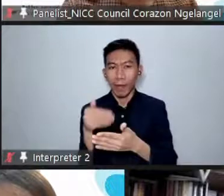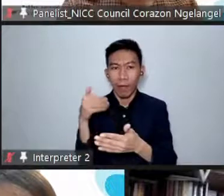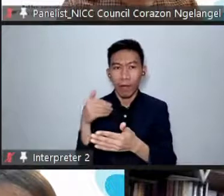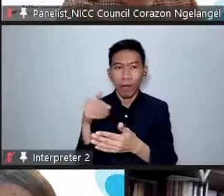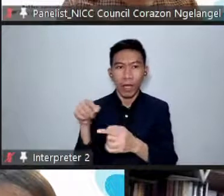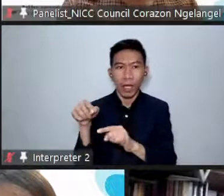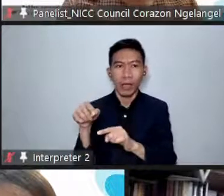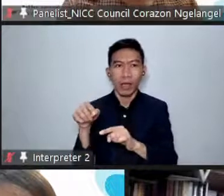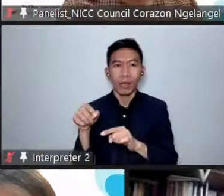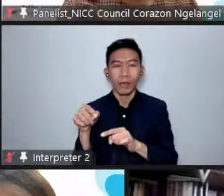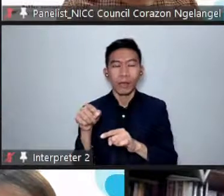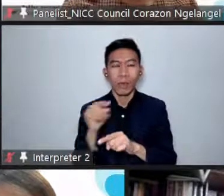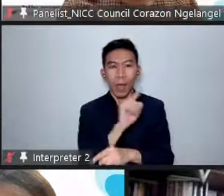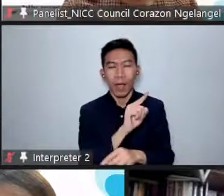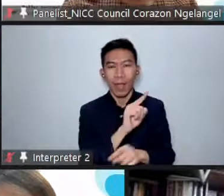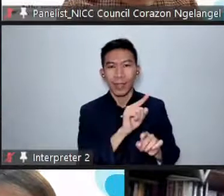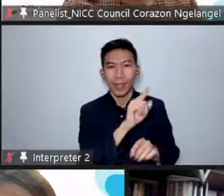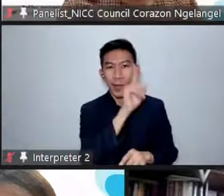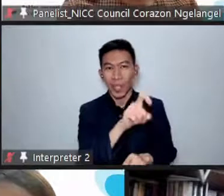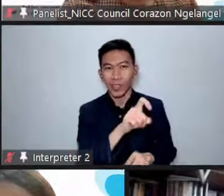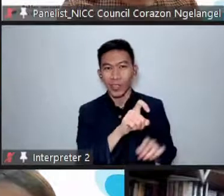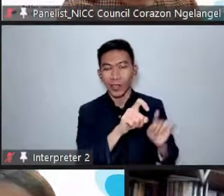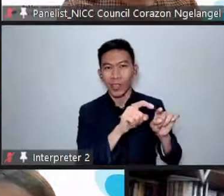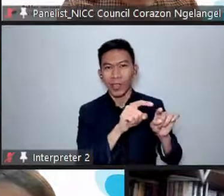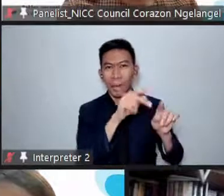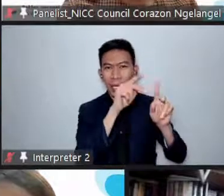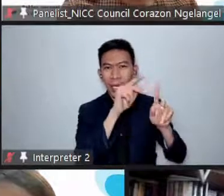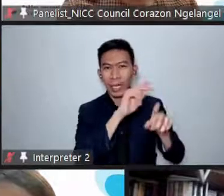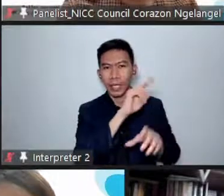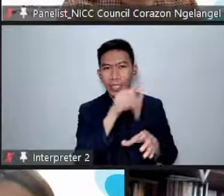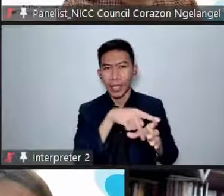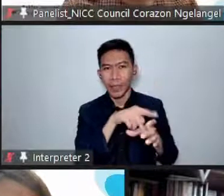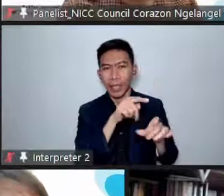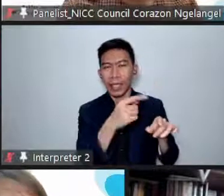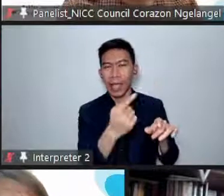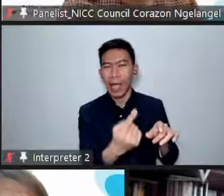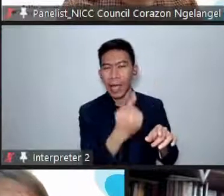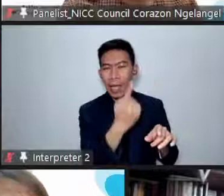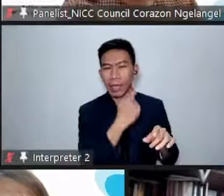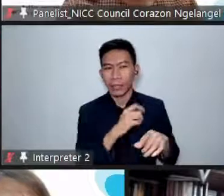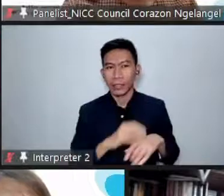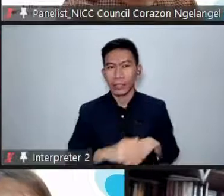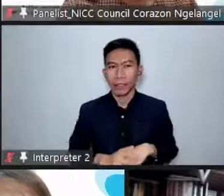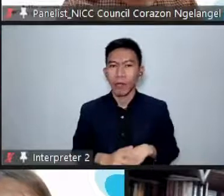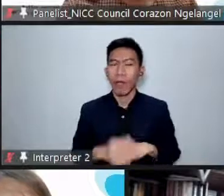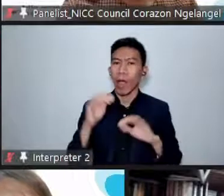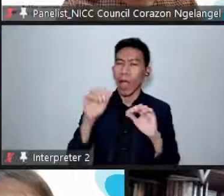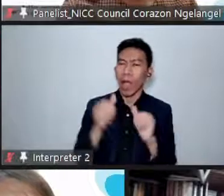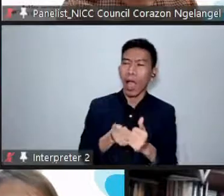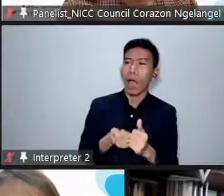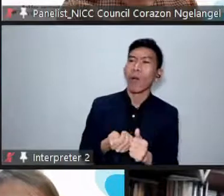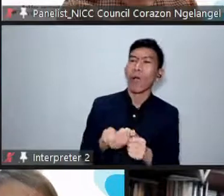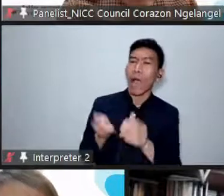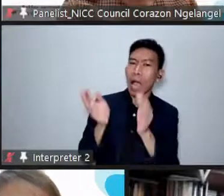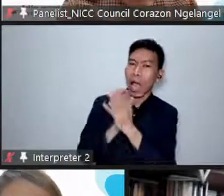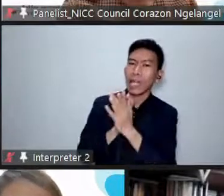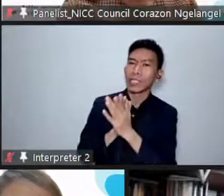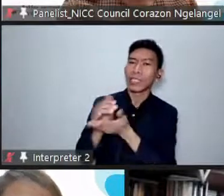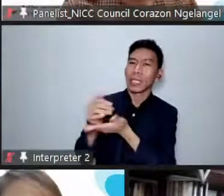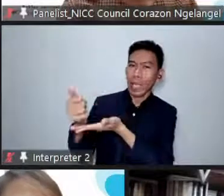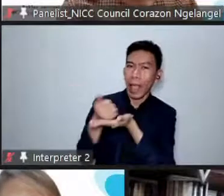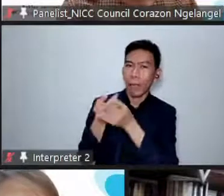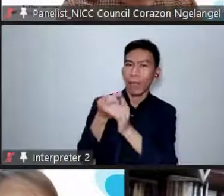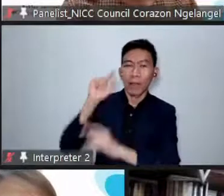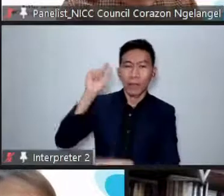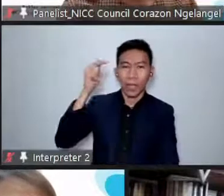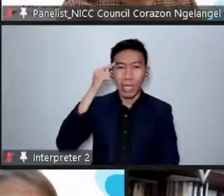discussion, one question that was asked by a participant was this: paano humingi ng tulong sa gobyerno ang